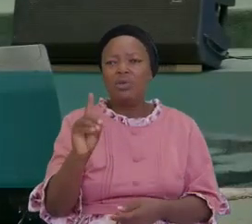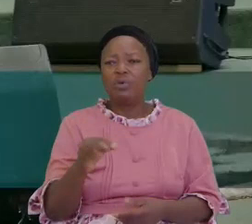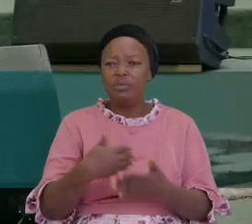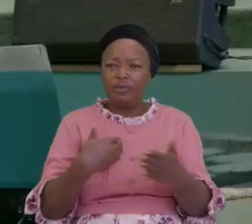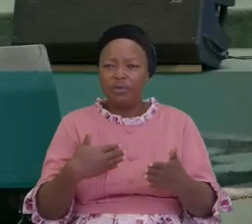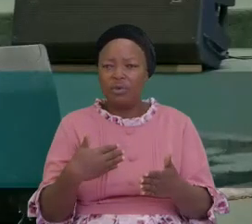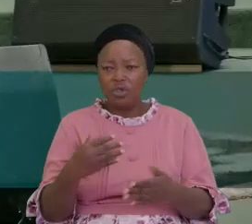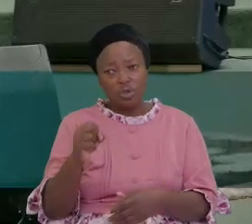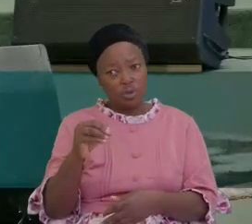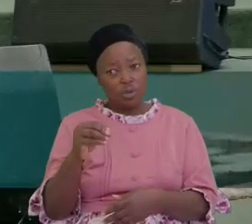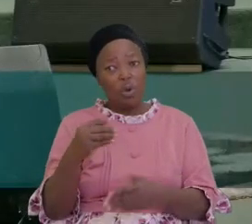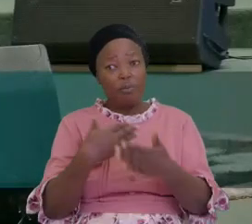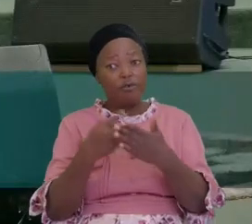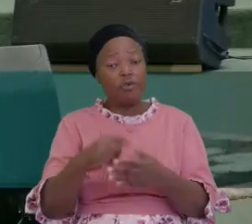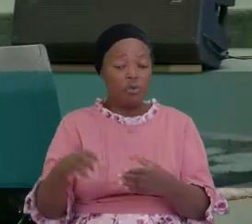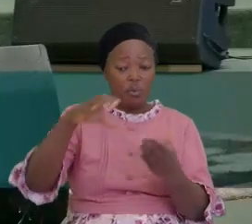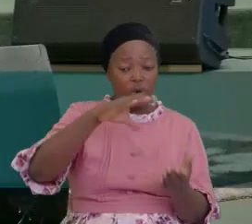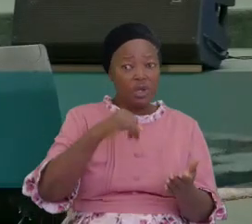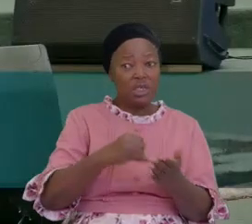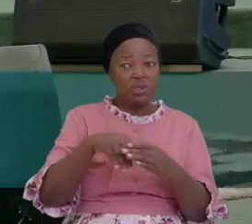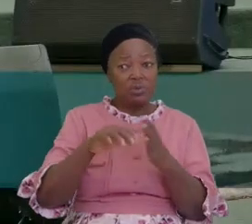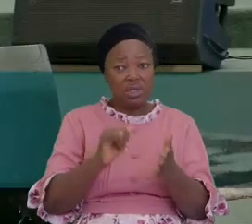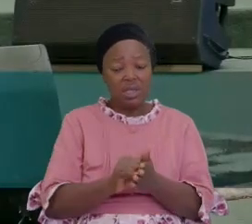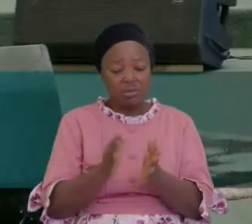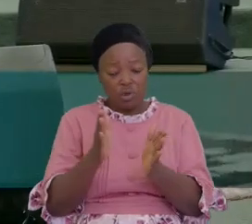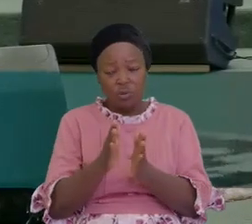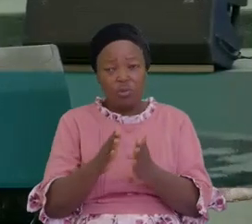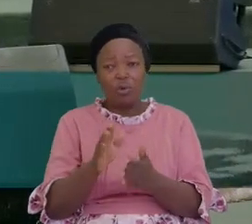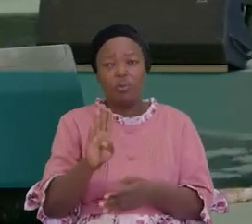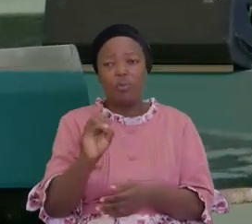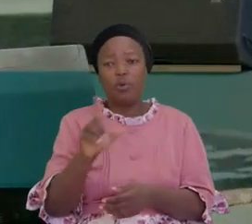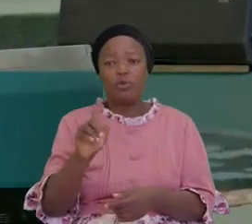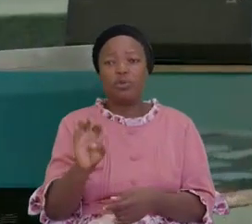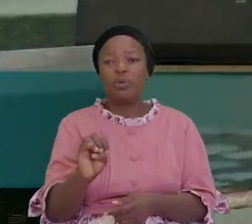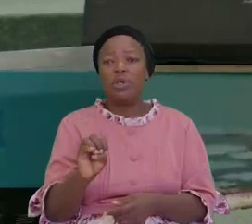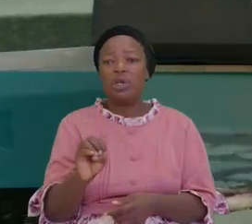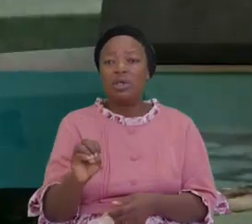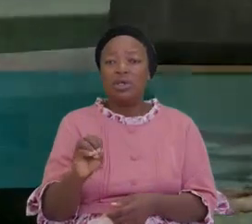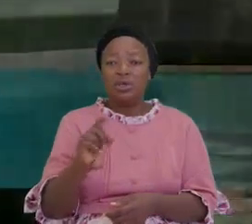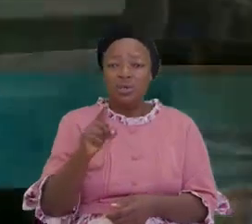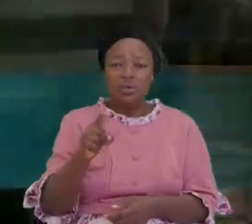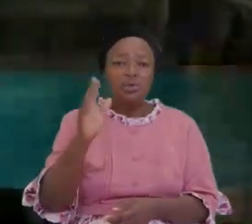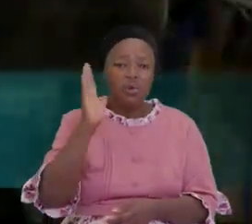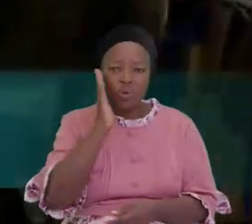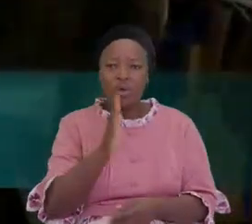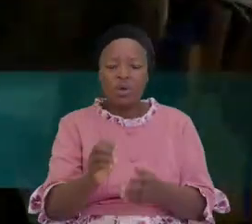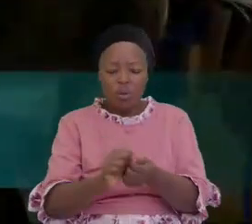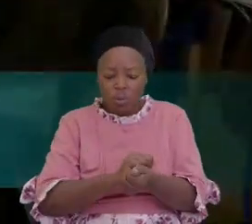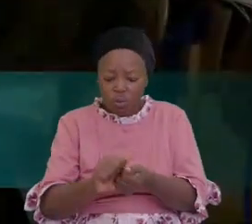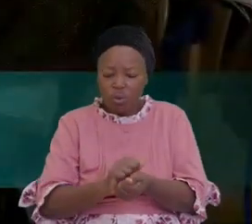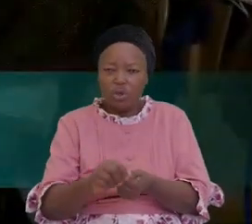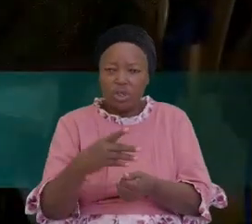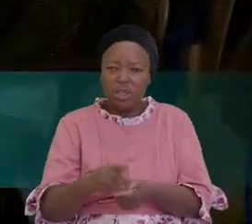So before you pour into that small bottle, you will wash the bottle